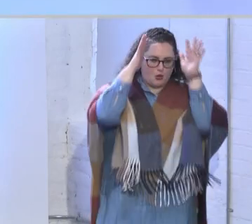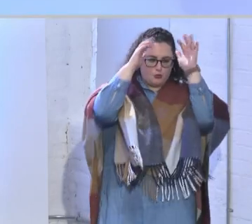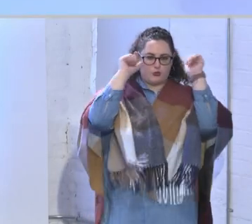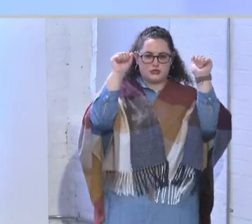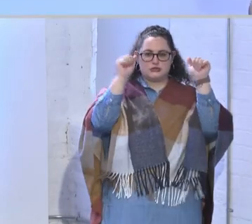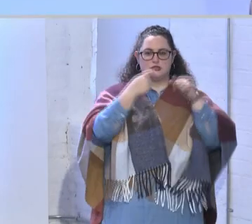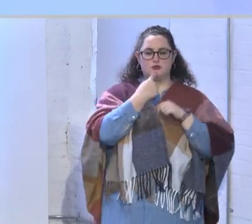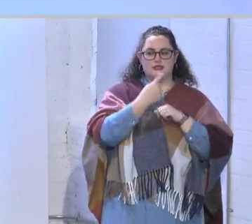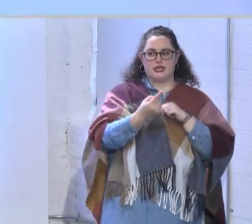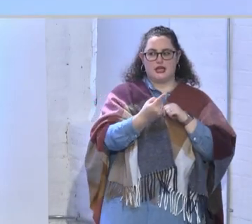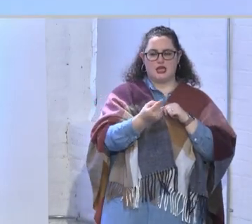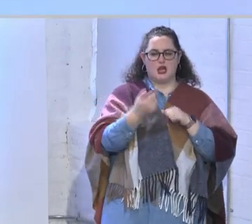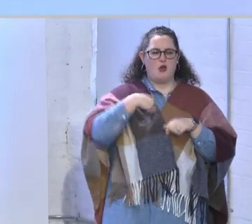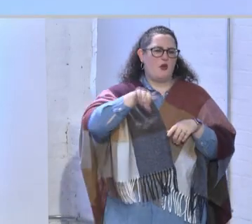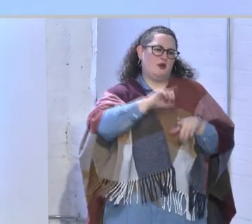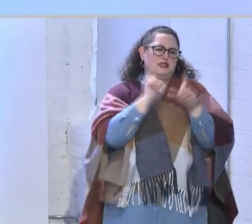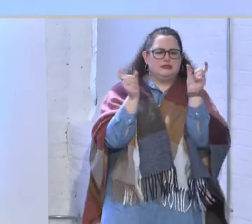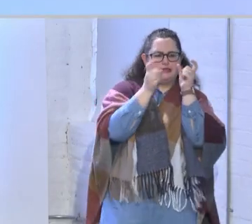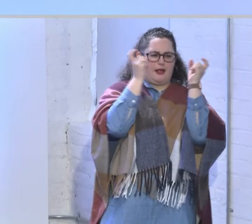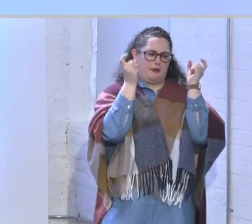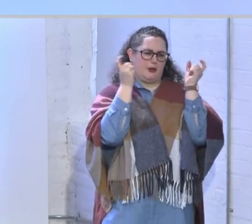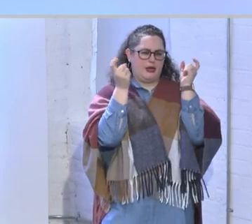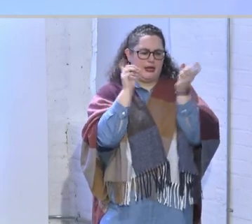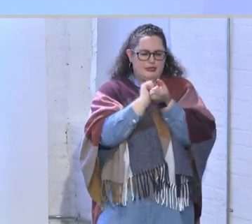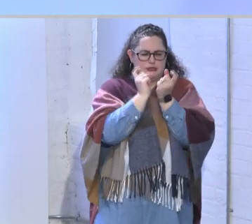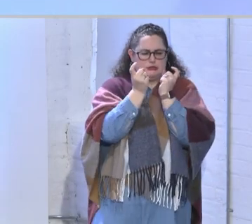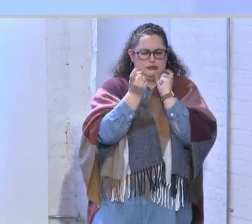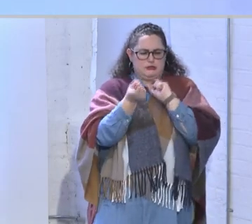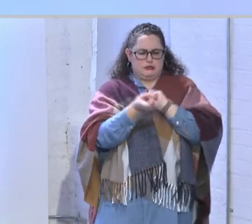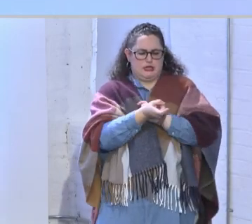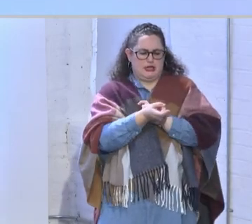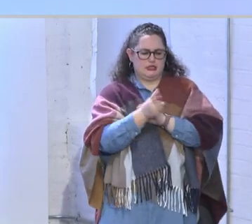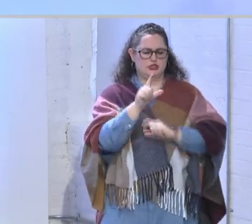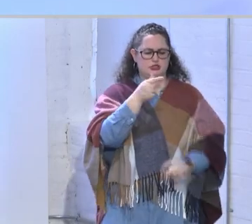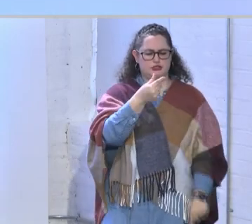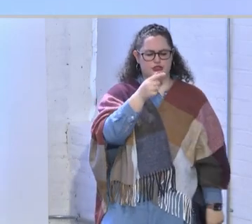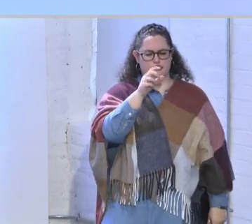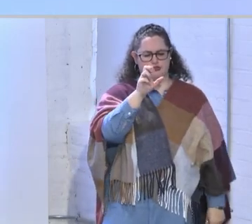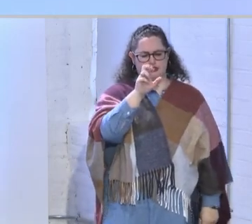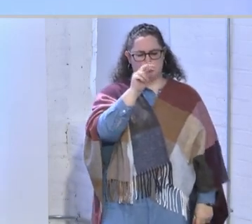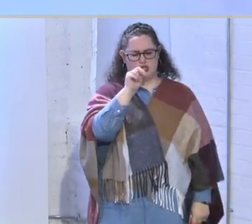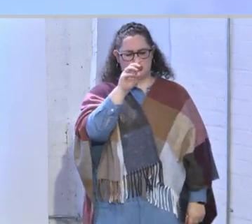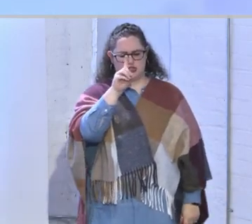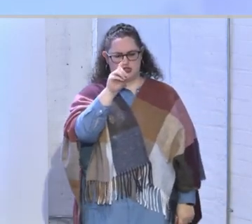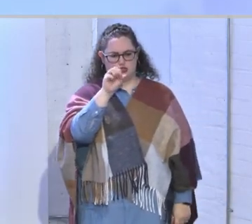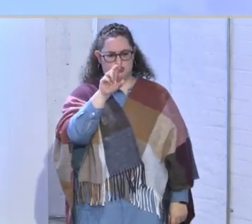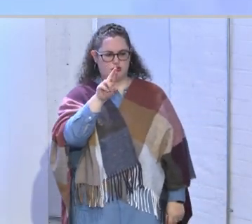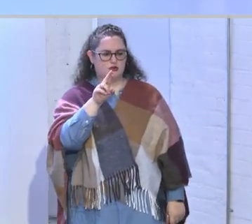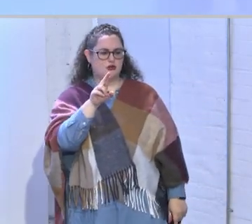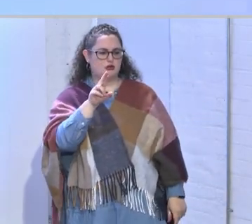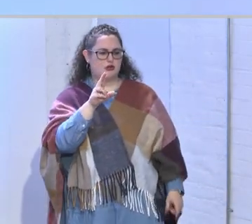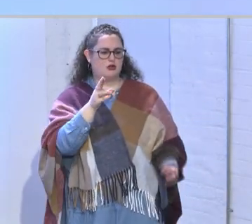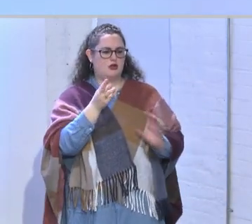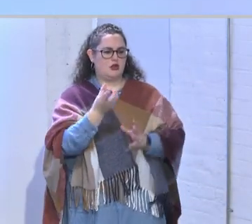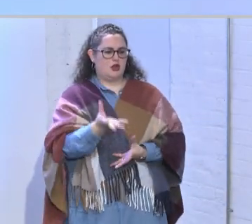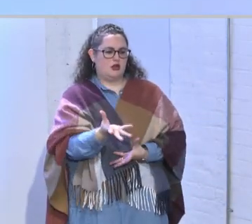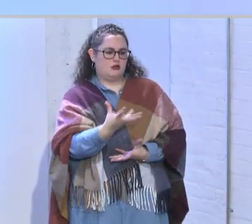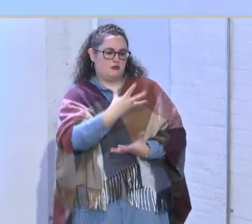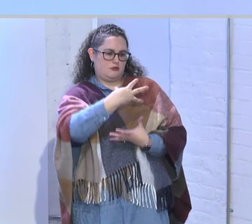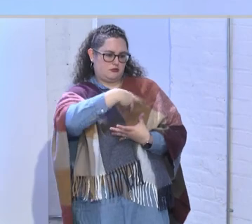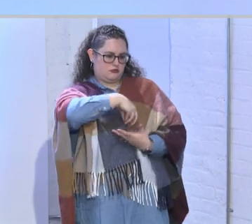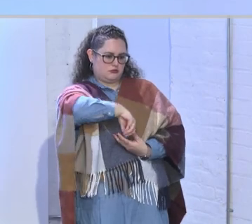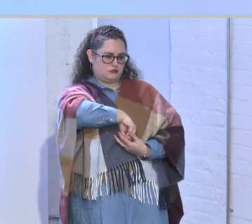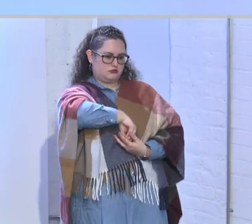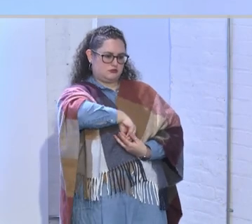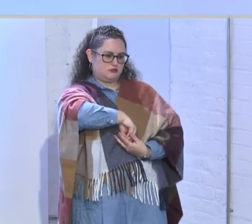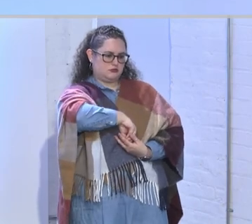about, they had a celebration of transgenderism, and he said, listen, God accepts everybody because we are all created in